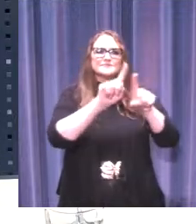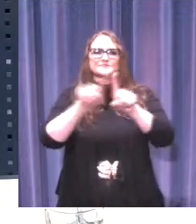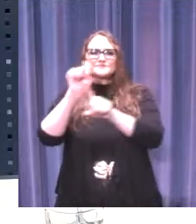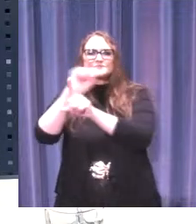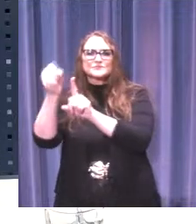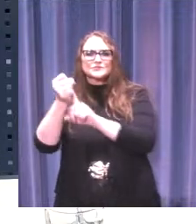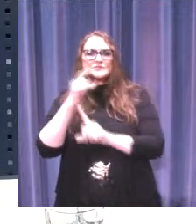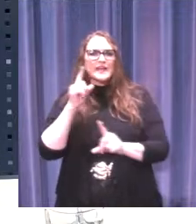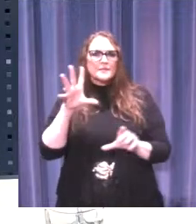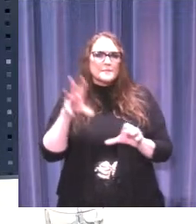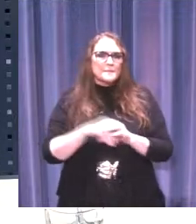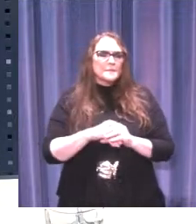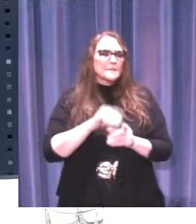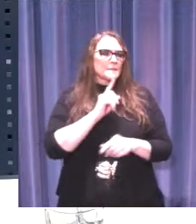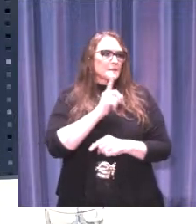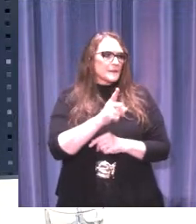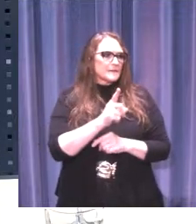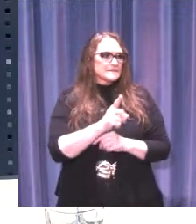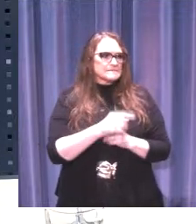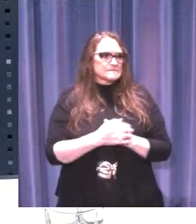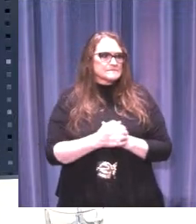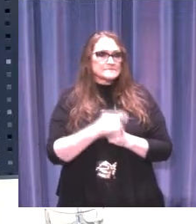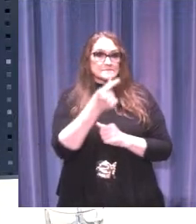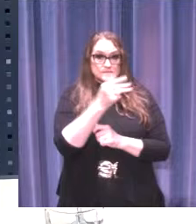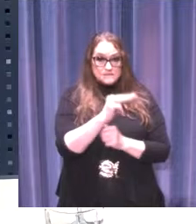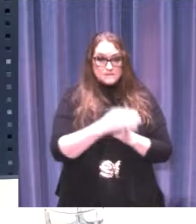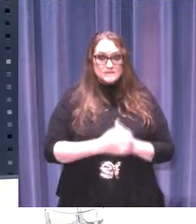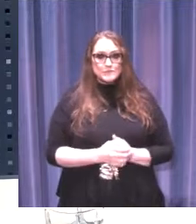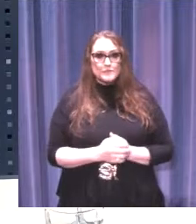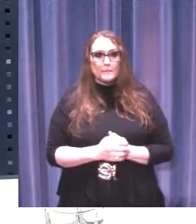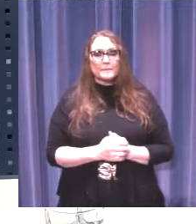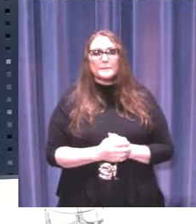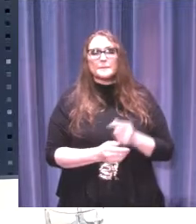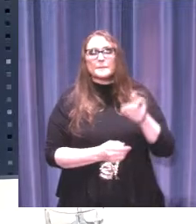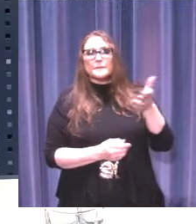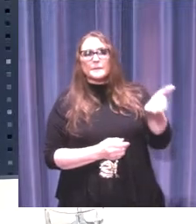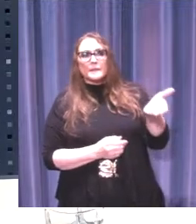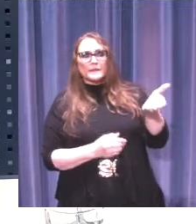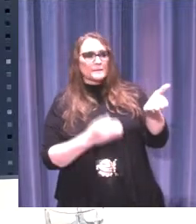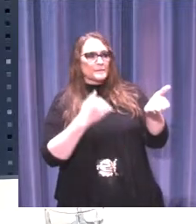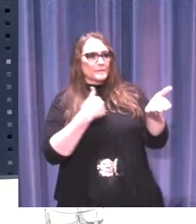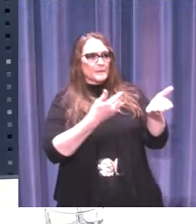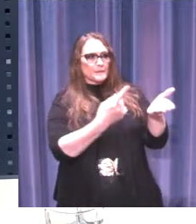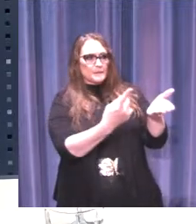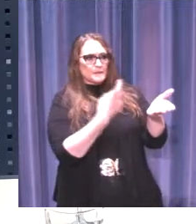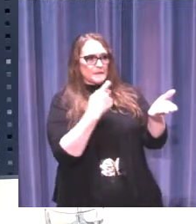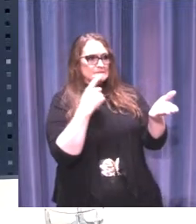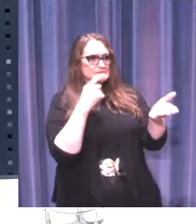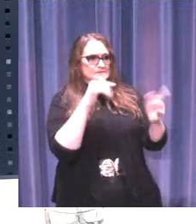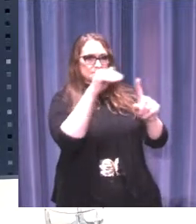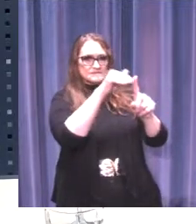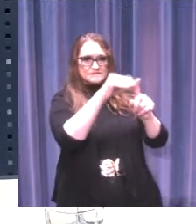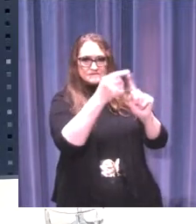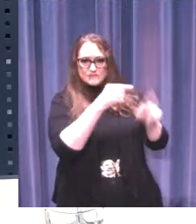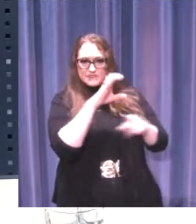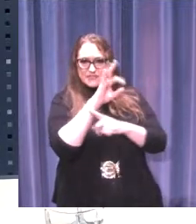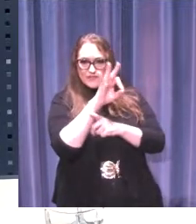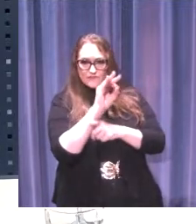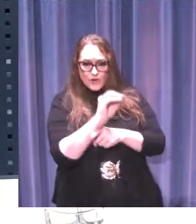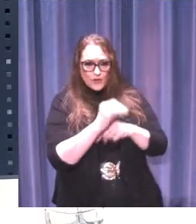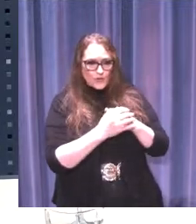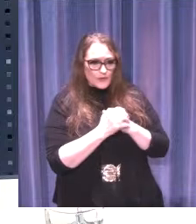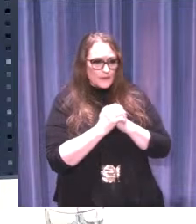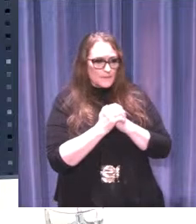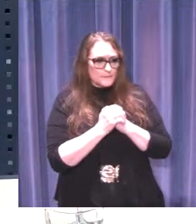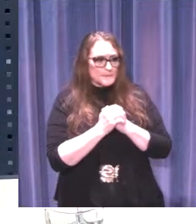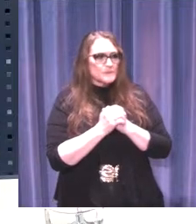in, particularly at General Motors, where I was asked and tapped by the CFO to